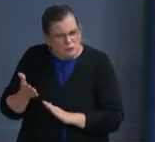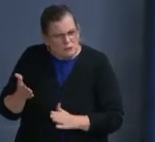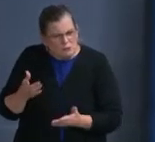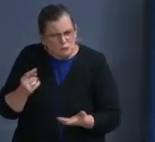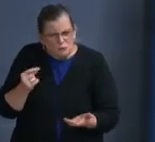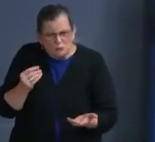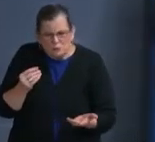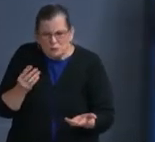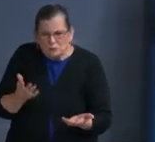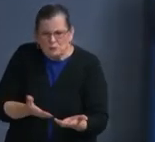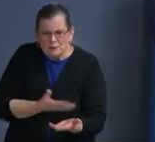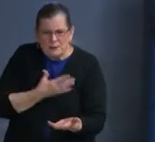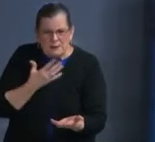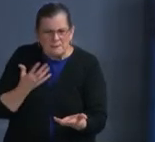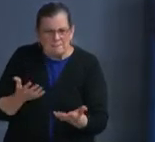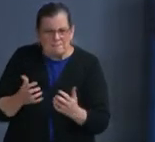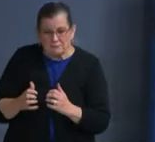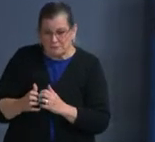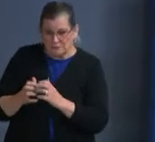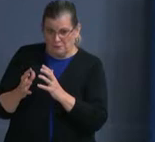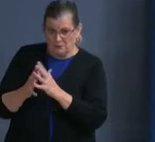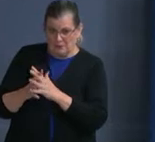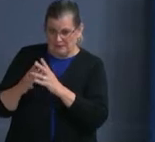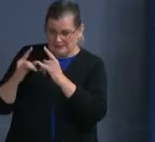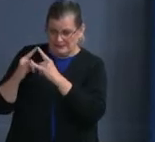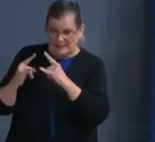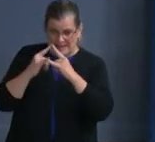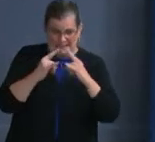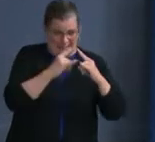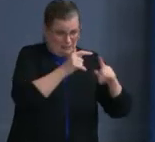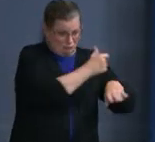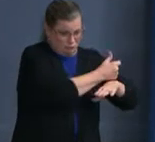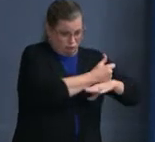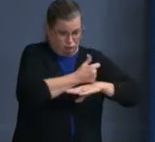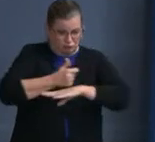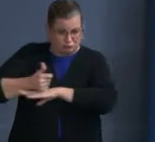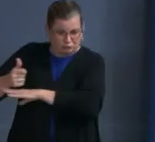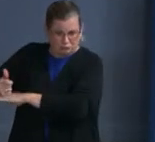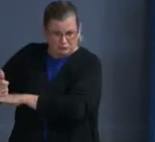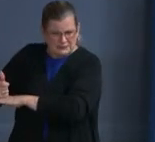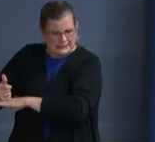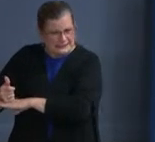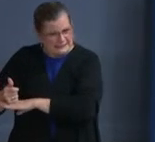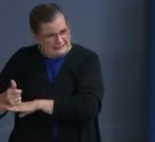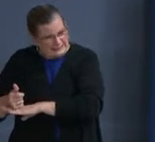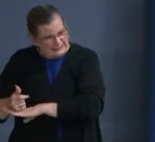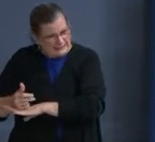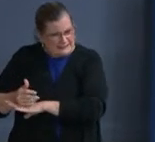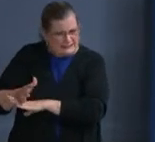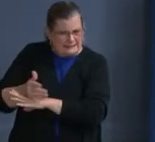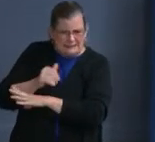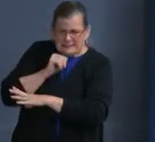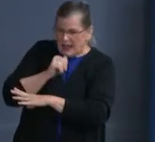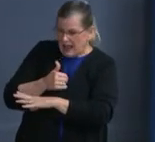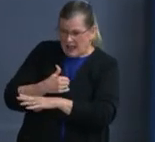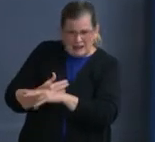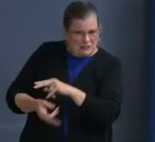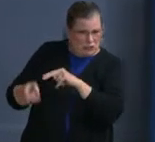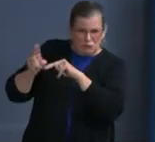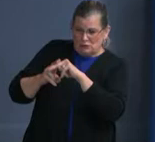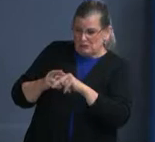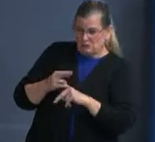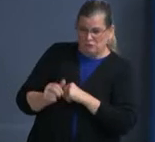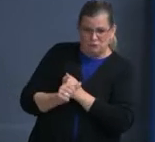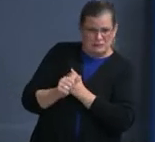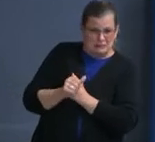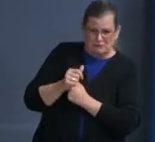winterize, this notion that you can continue to bring people indoors and it doesn't have an increased risk of transmission